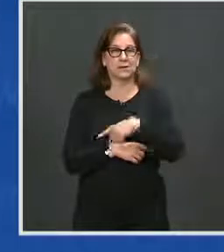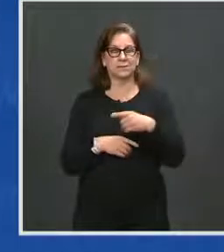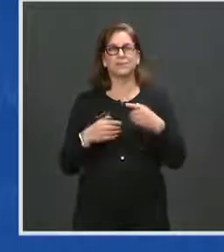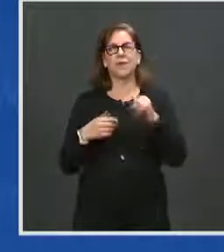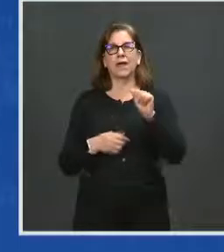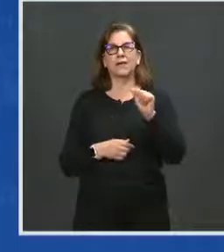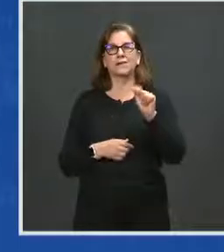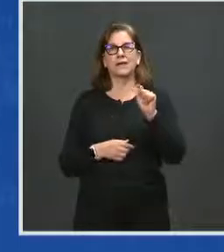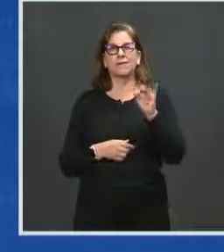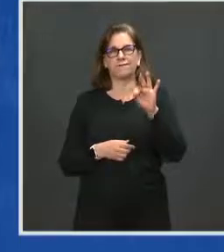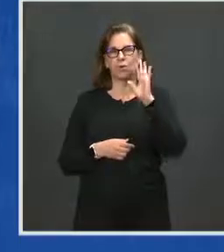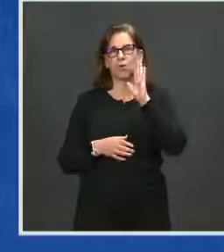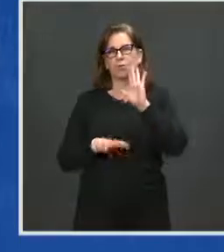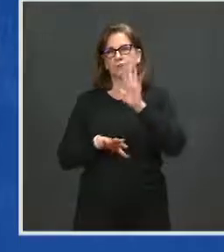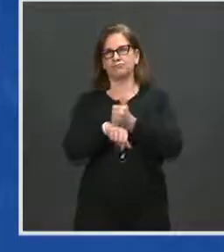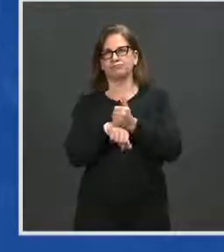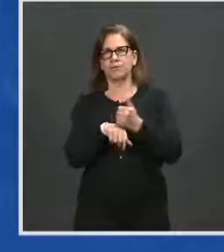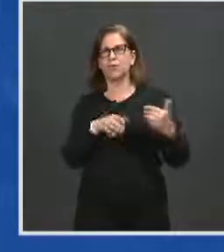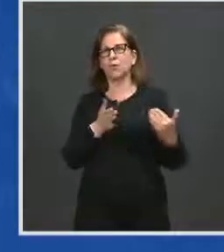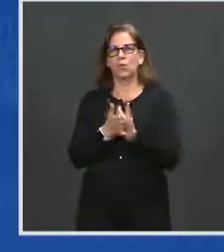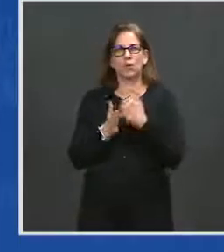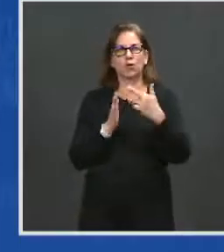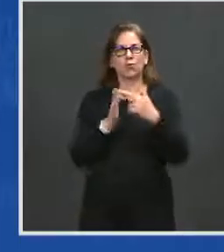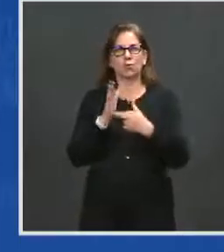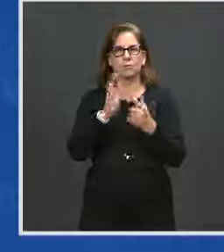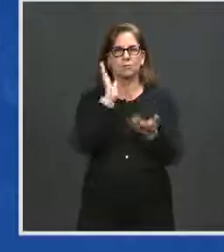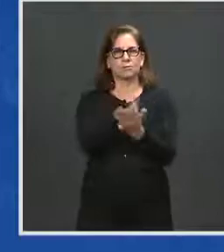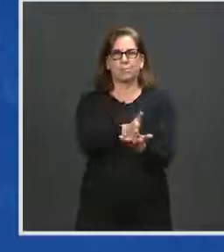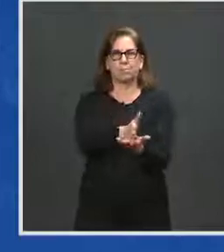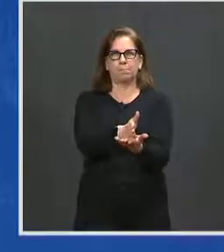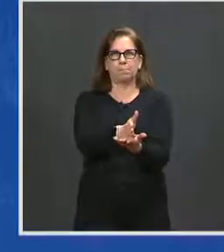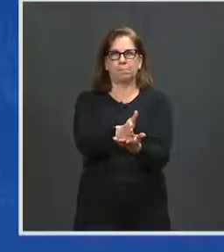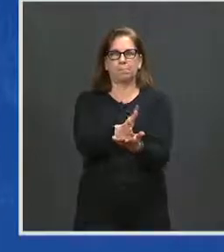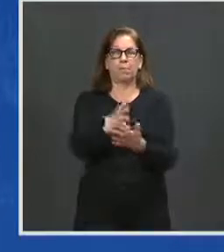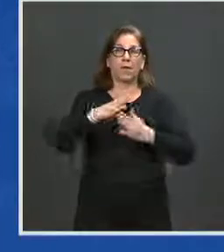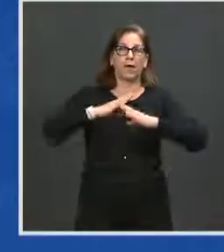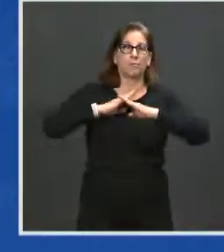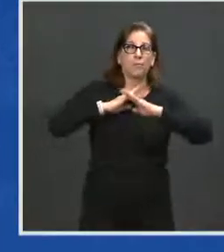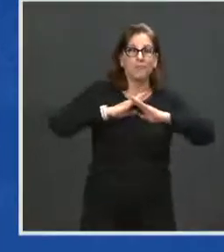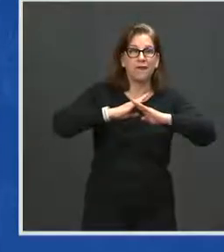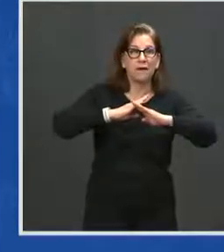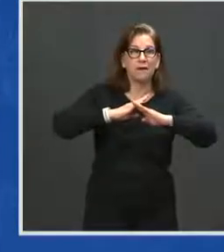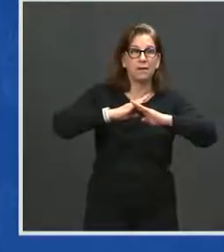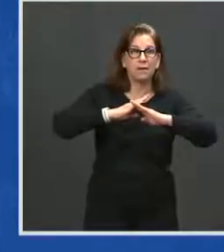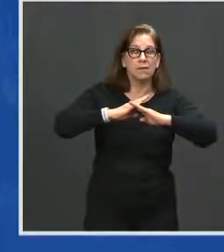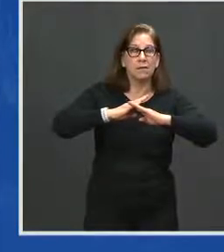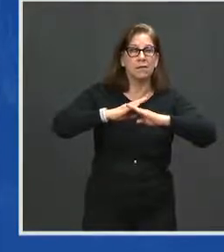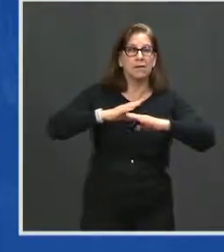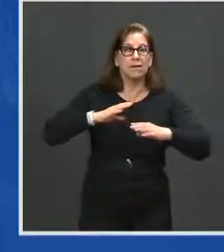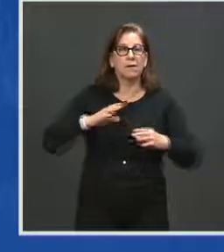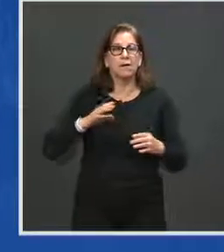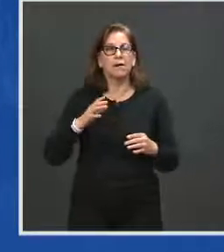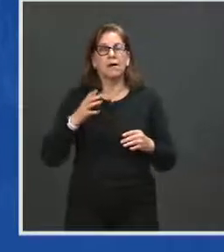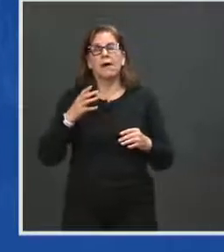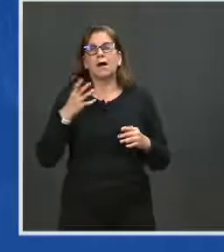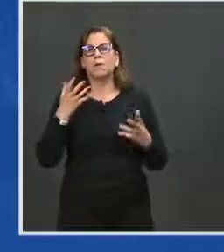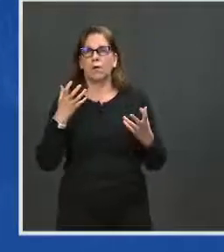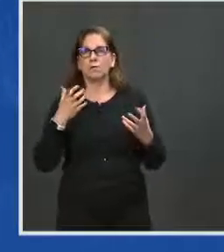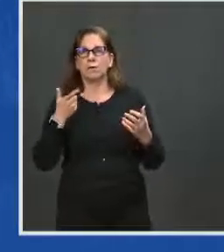enable law enforcement to trace crime guns and to keep guns from being sold to those who cannot lawfully possess